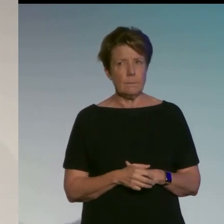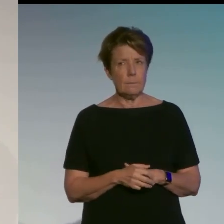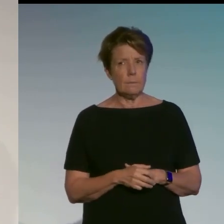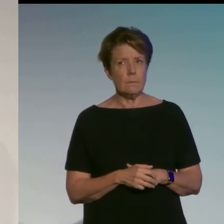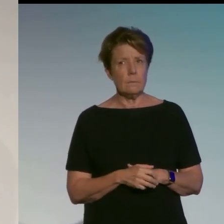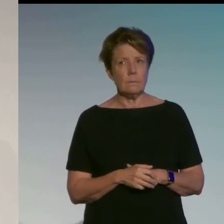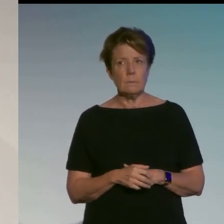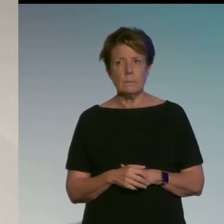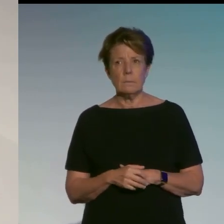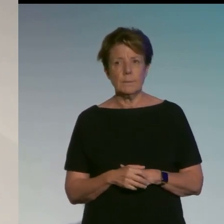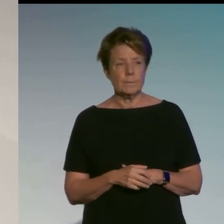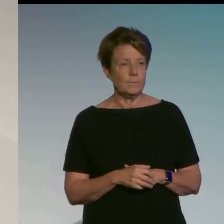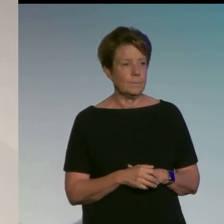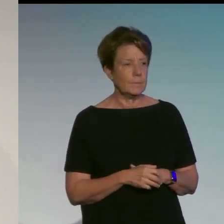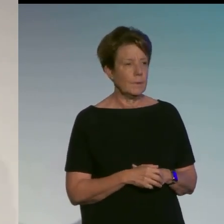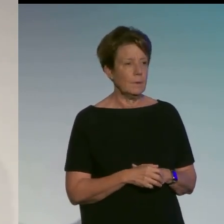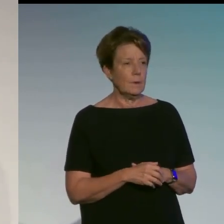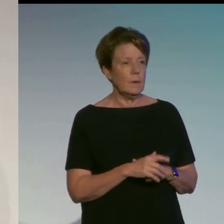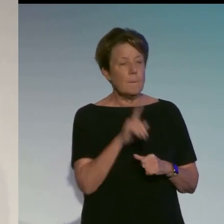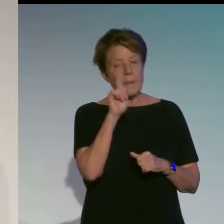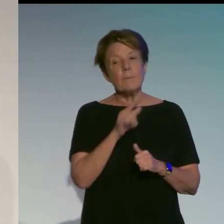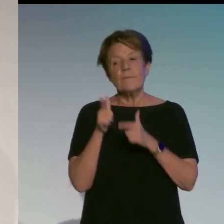cursed to do